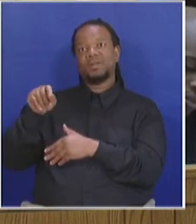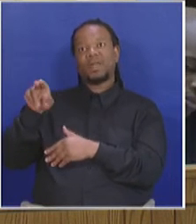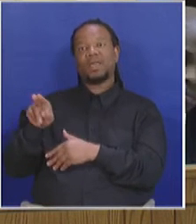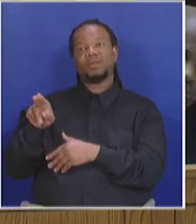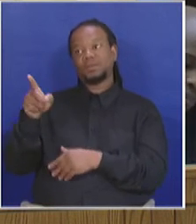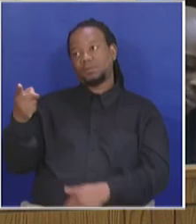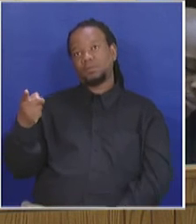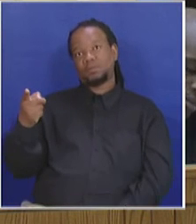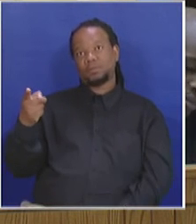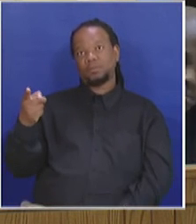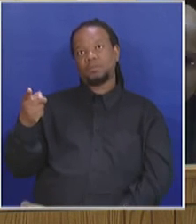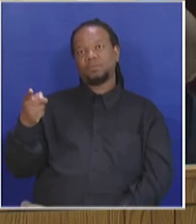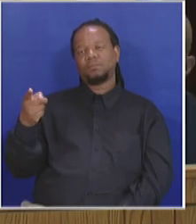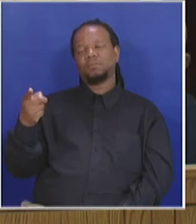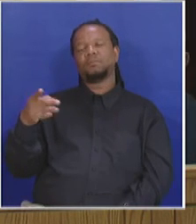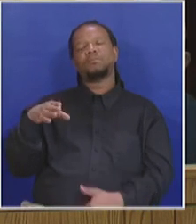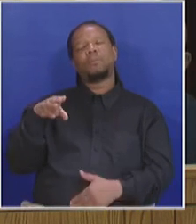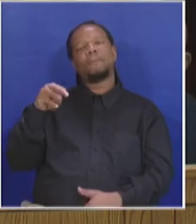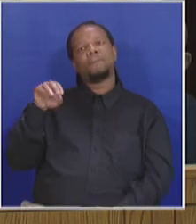Order. Honorable Mateis.